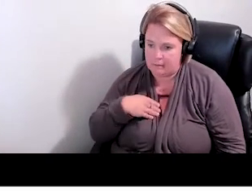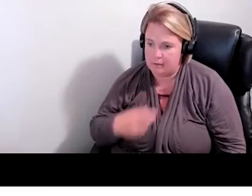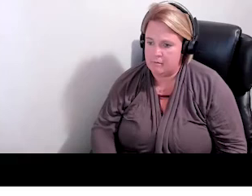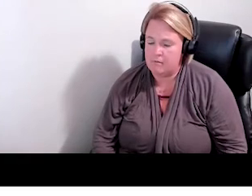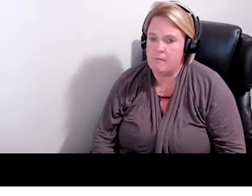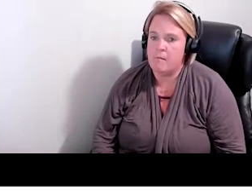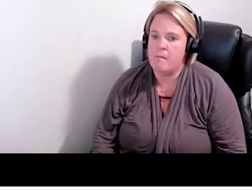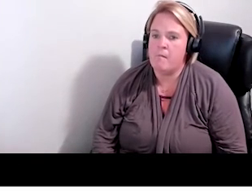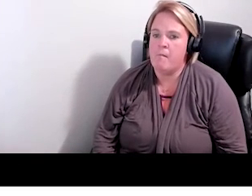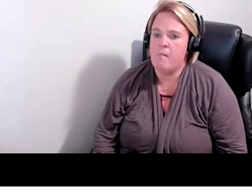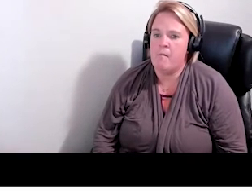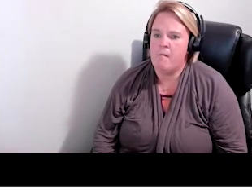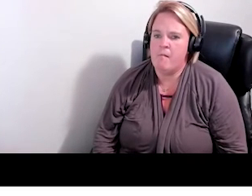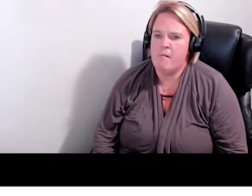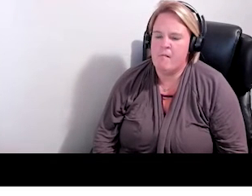Yes, sir.